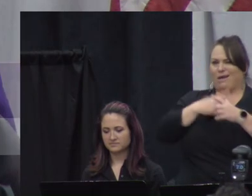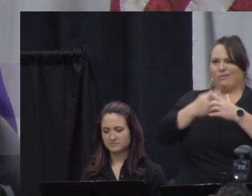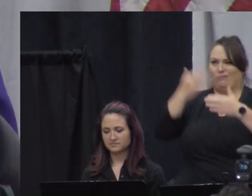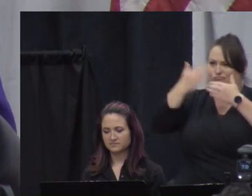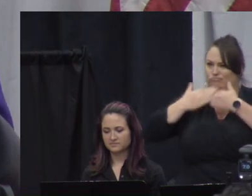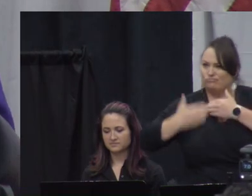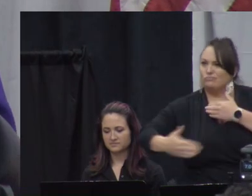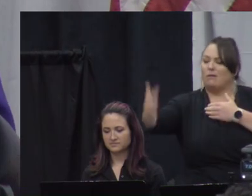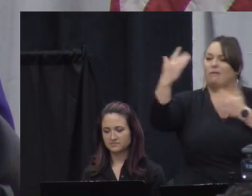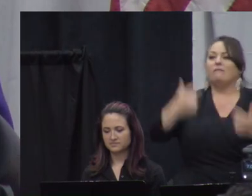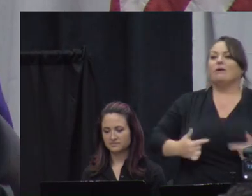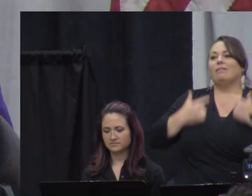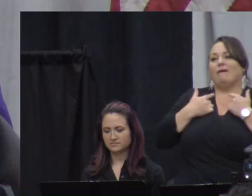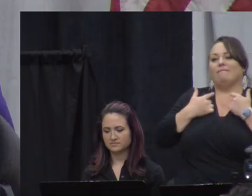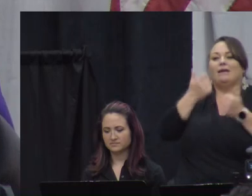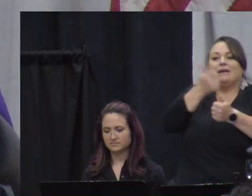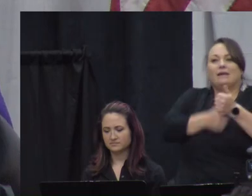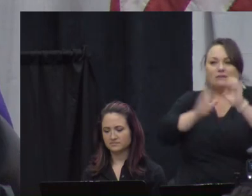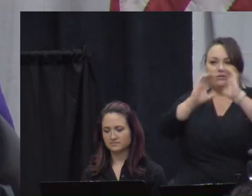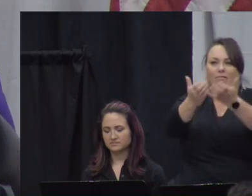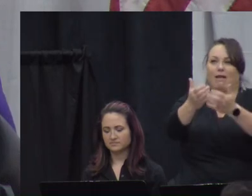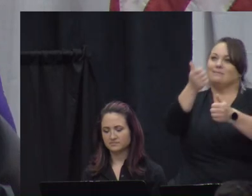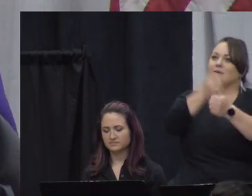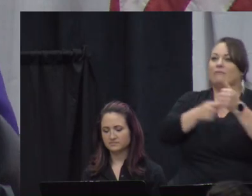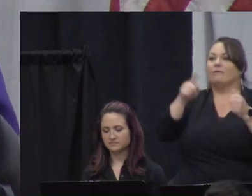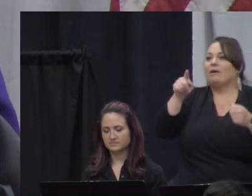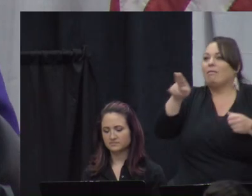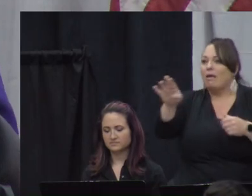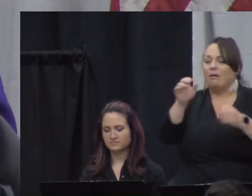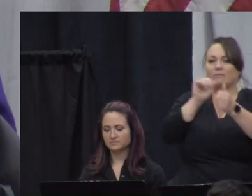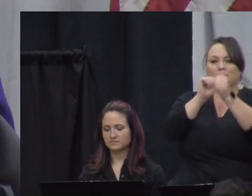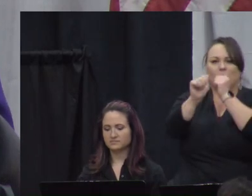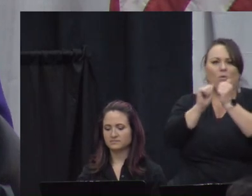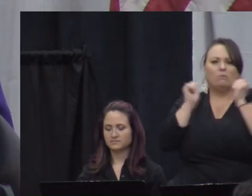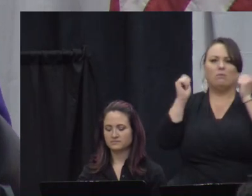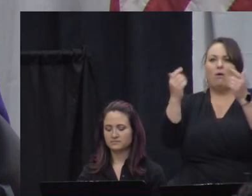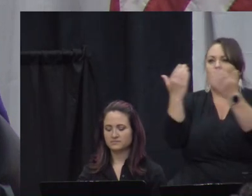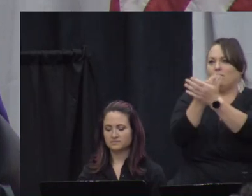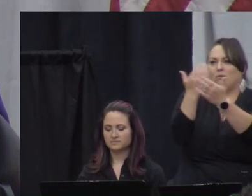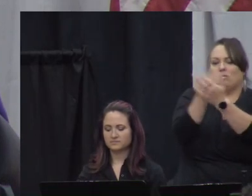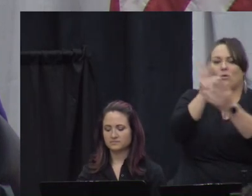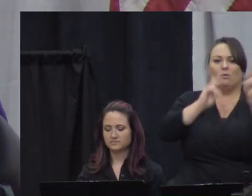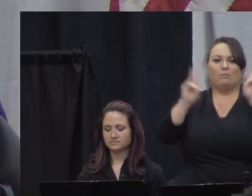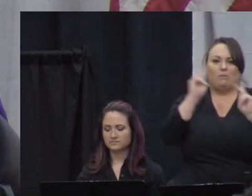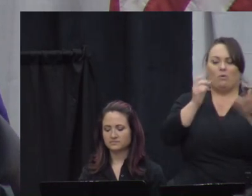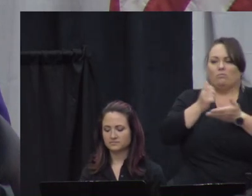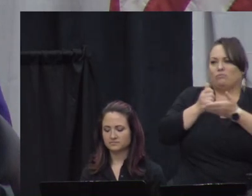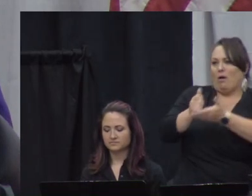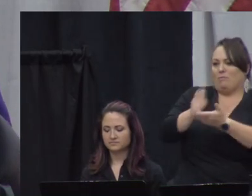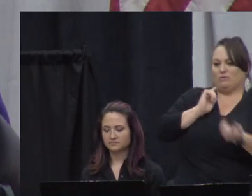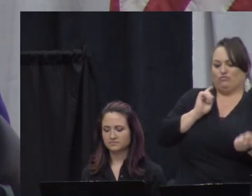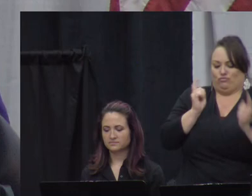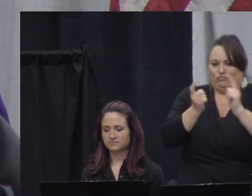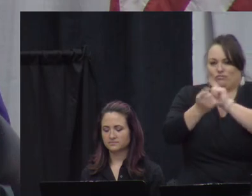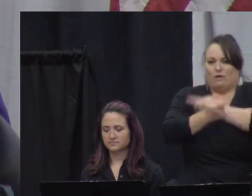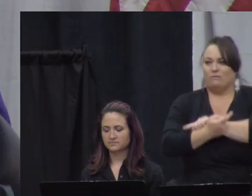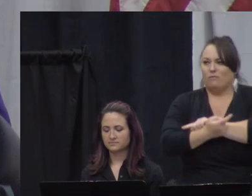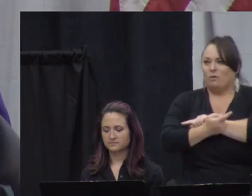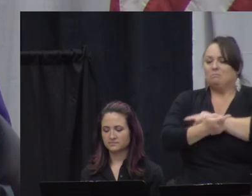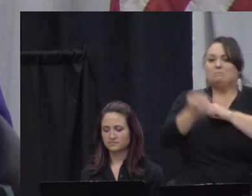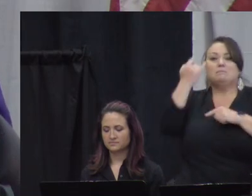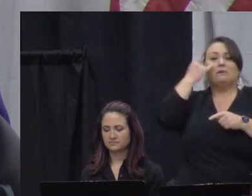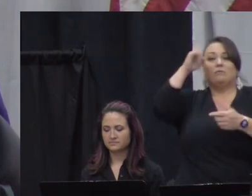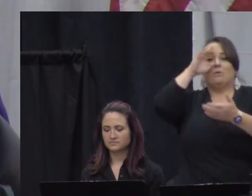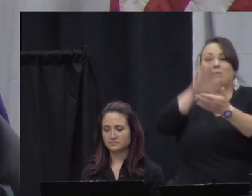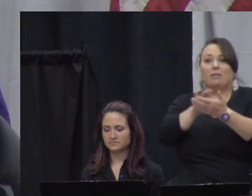life. Each class, every club and sport, and all the new people we met were supposed to help us transform. And Whether